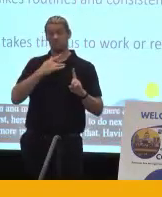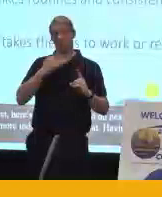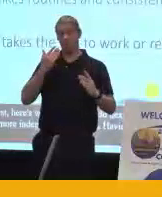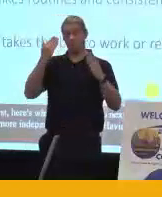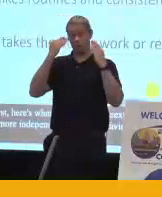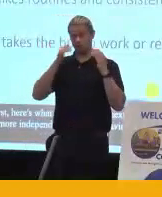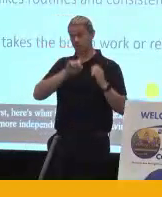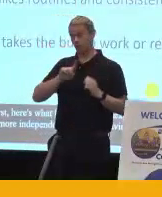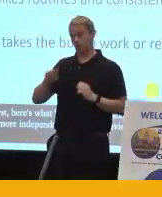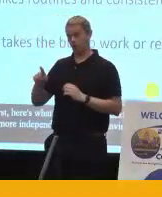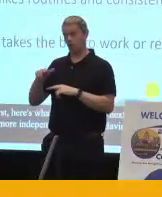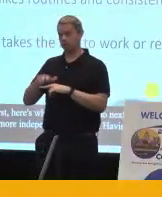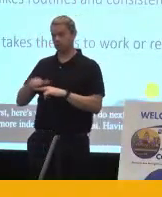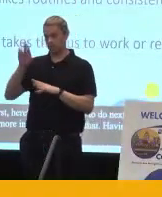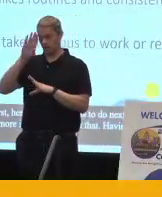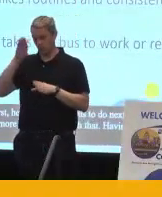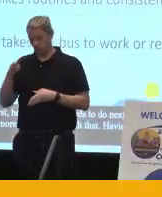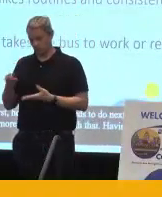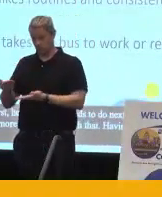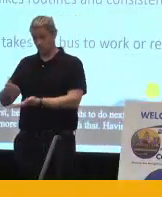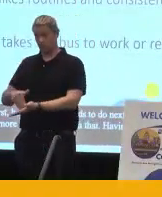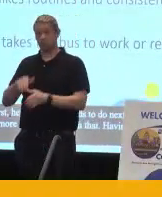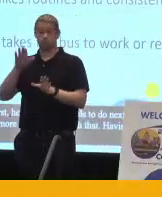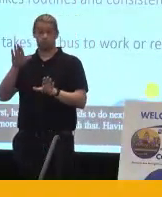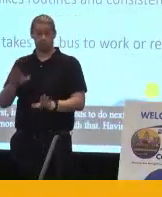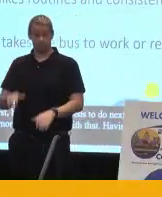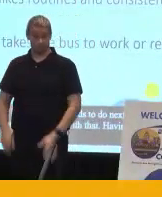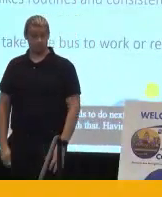able to go, that he can regroup himself. So great. Yep.